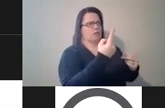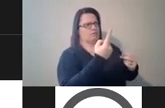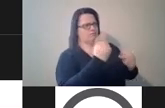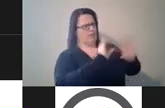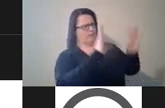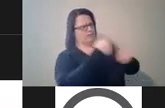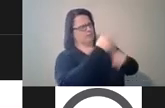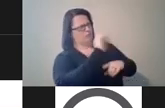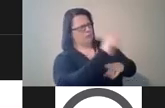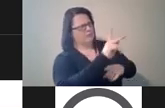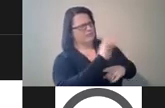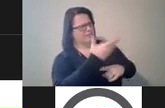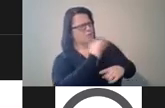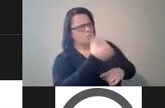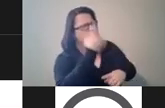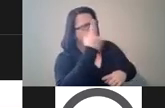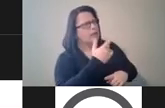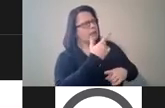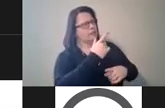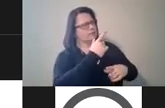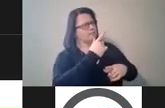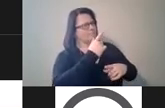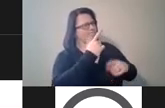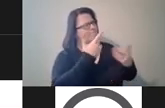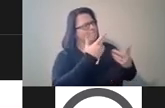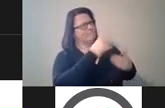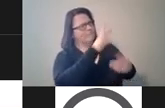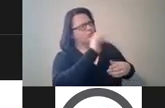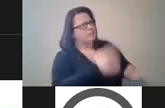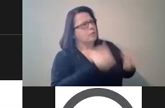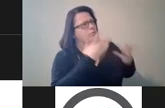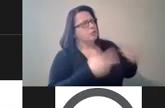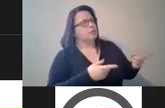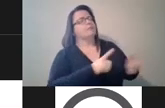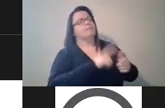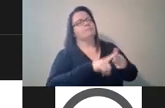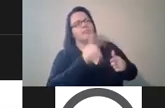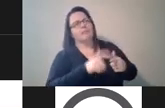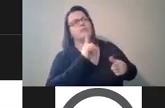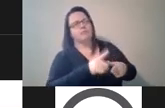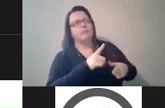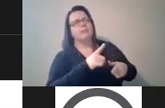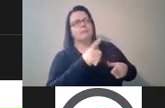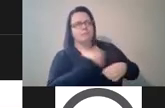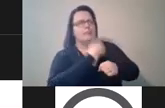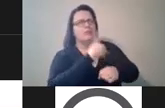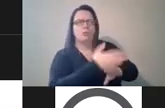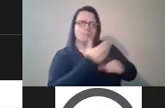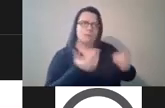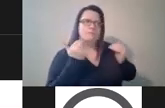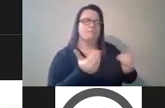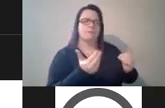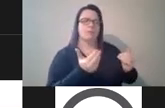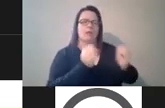person really understands or appreciates that. So we really need to be sure before we're going to go down the road of a